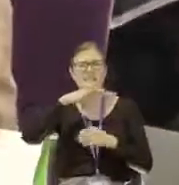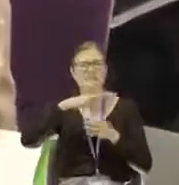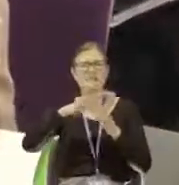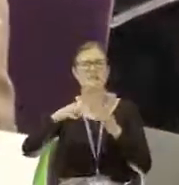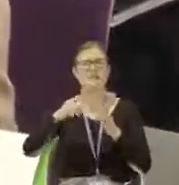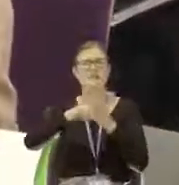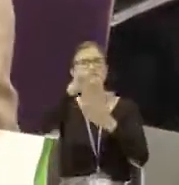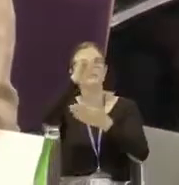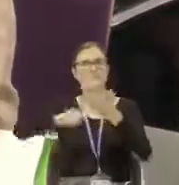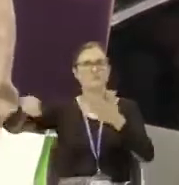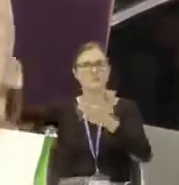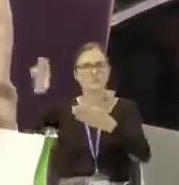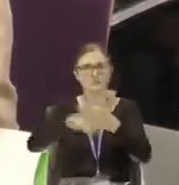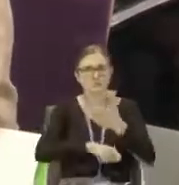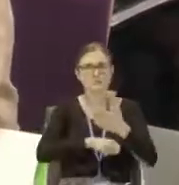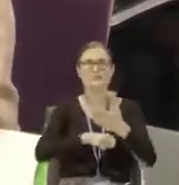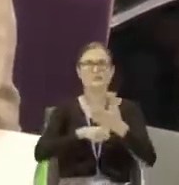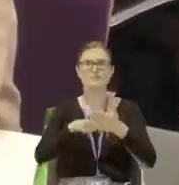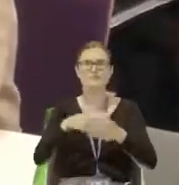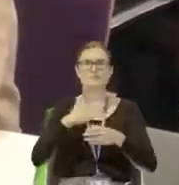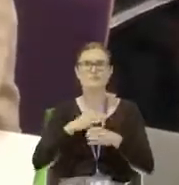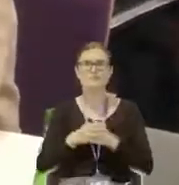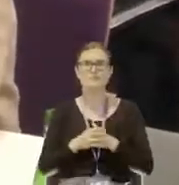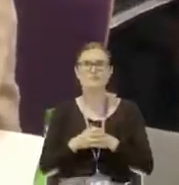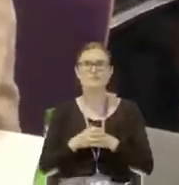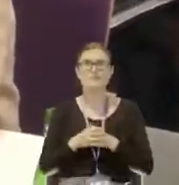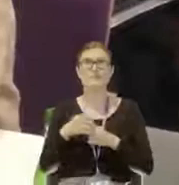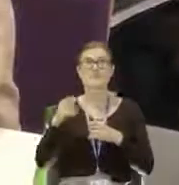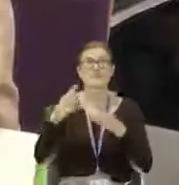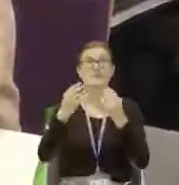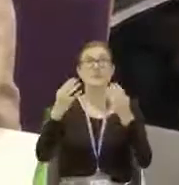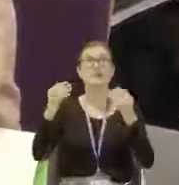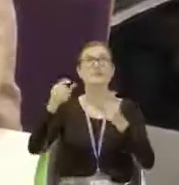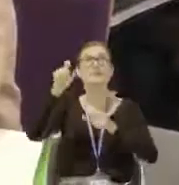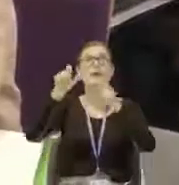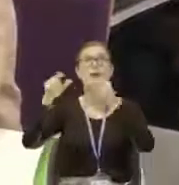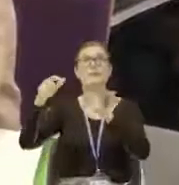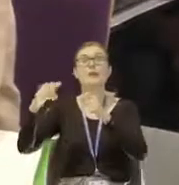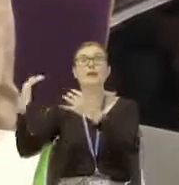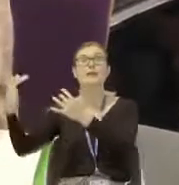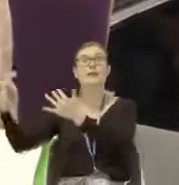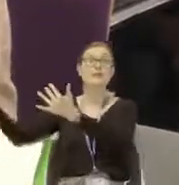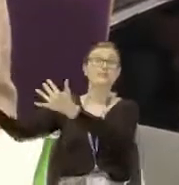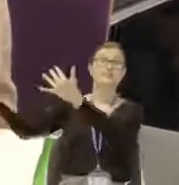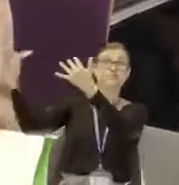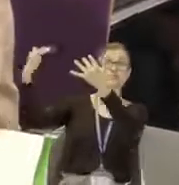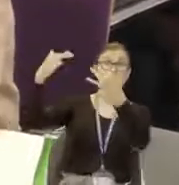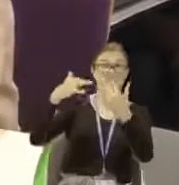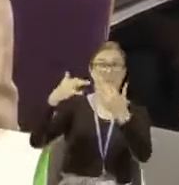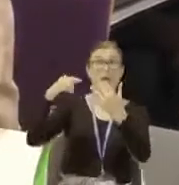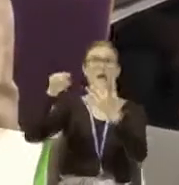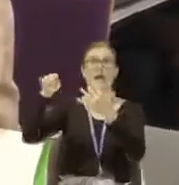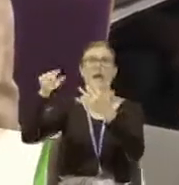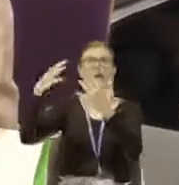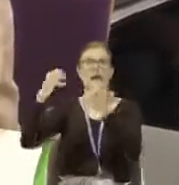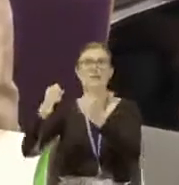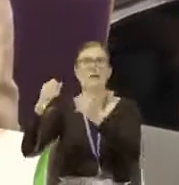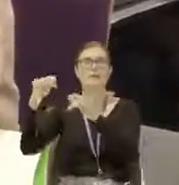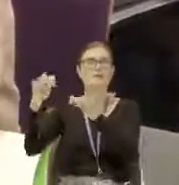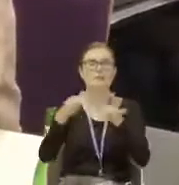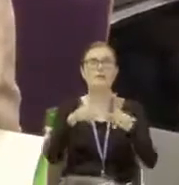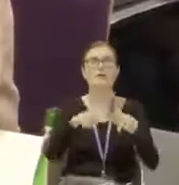thirdly, being a city of a royal city as well as a heritage city, I would like